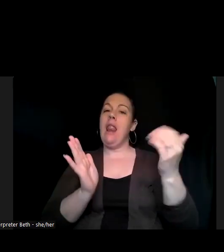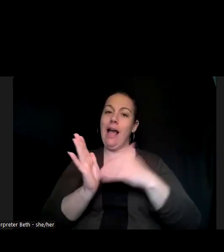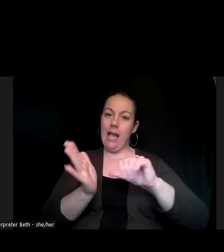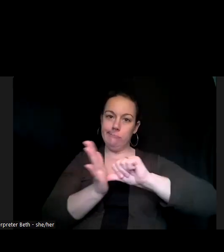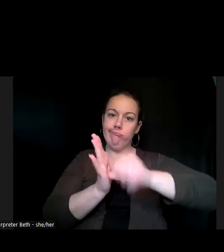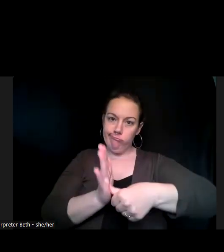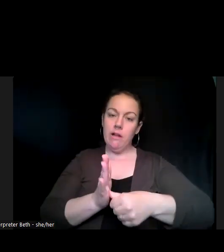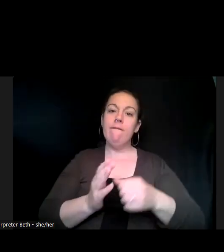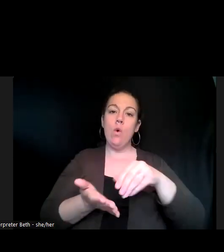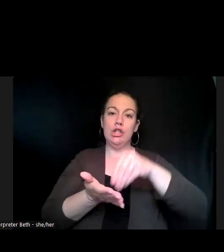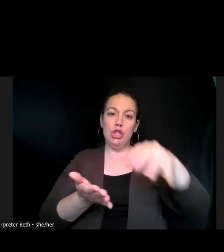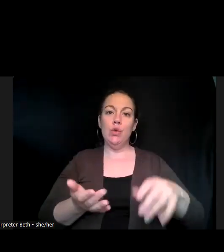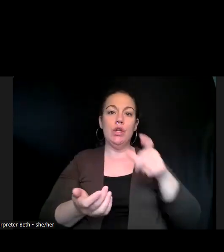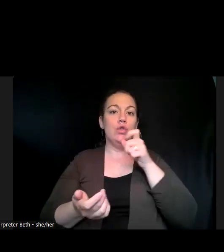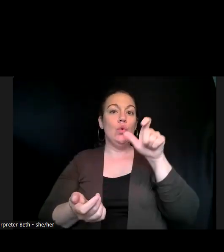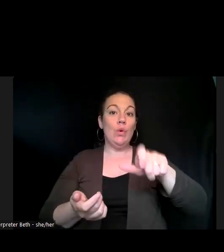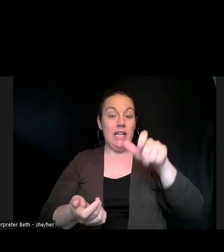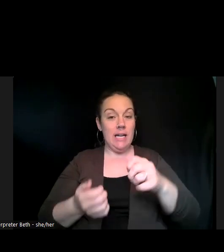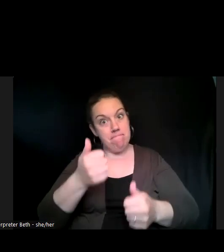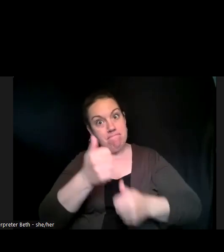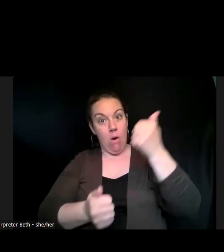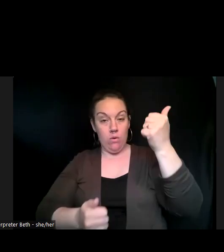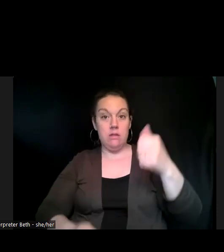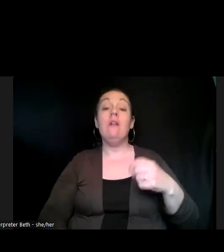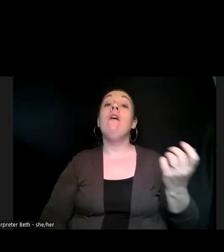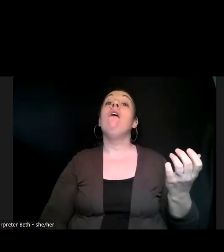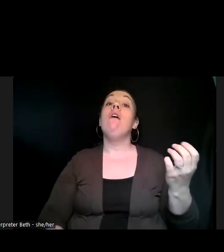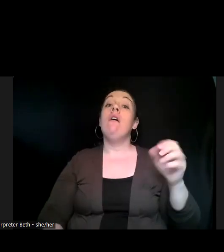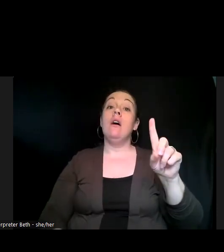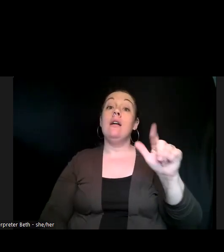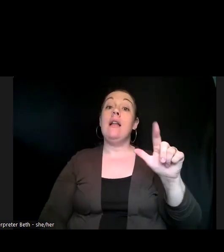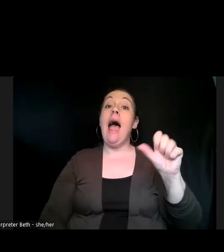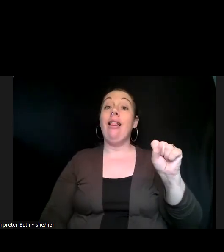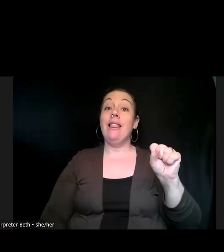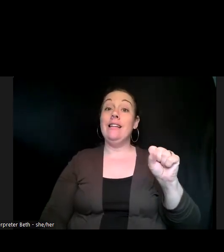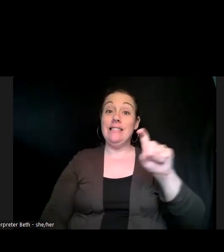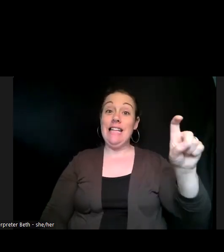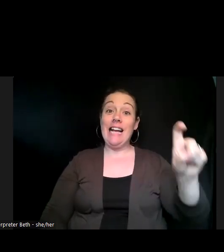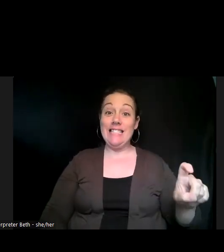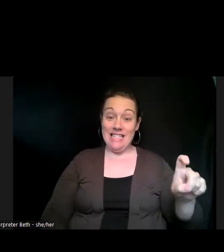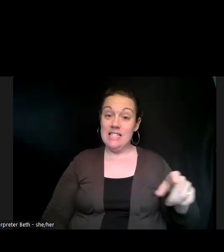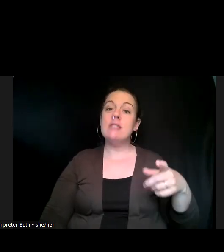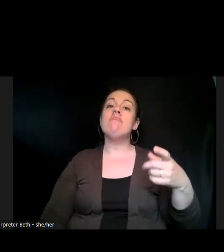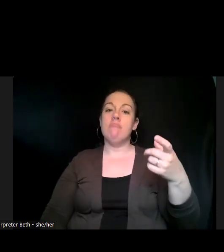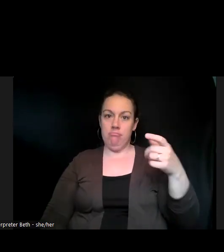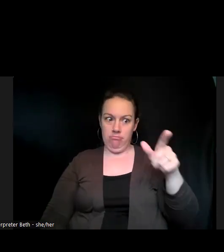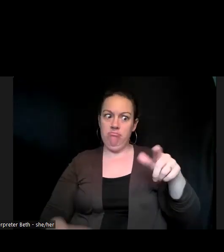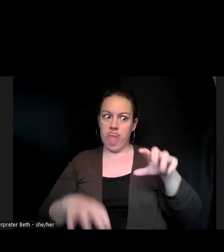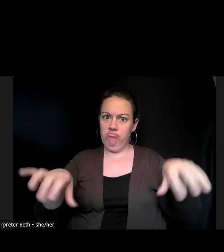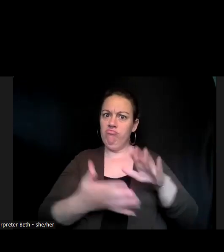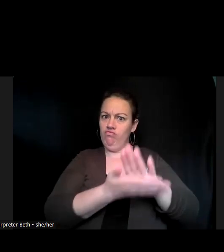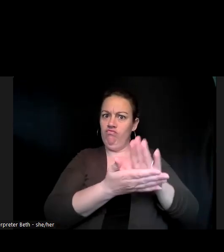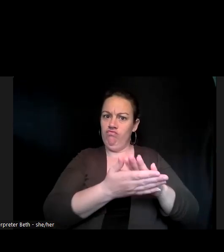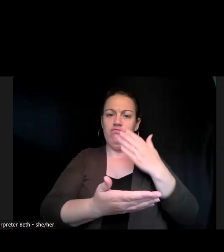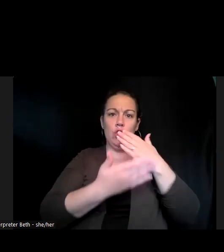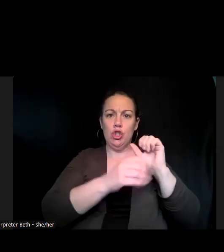that Dallas in Texas did really, really well. They actually piloted both the extended school day and the